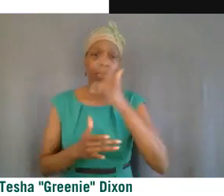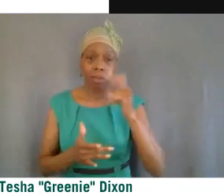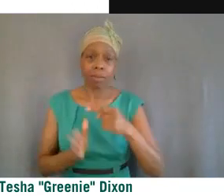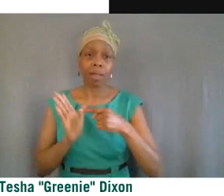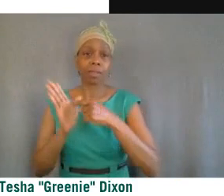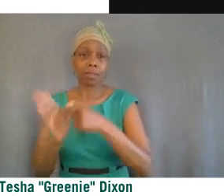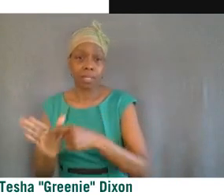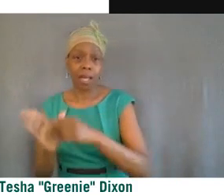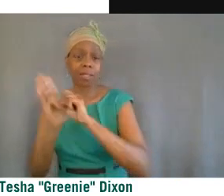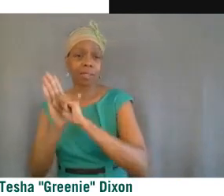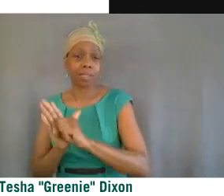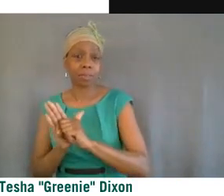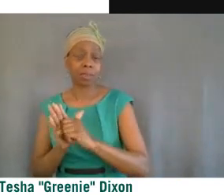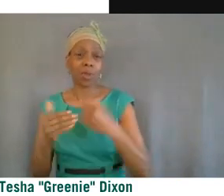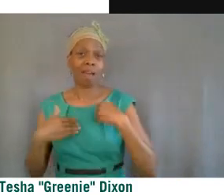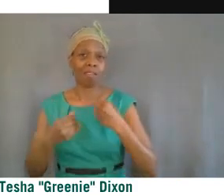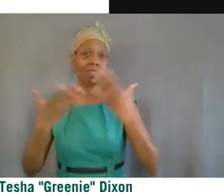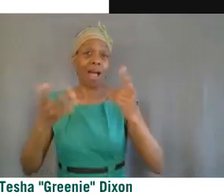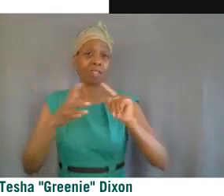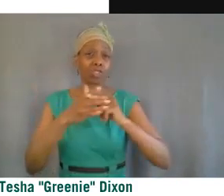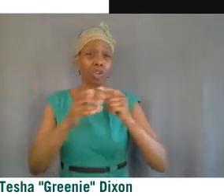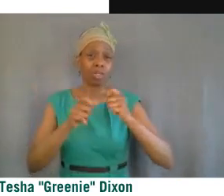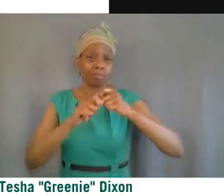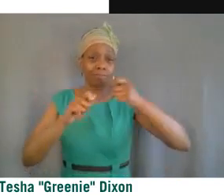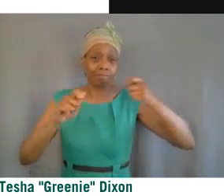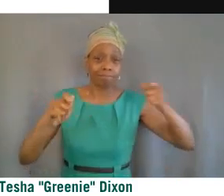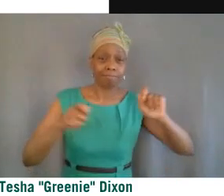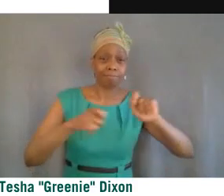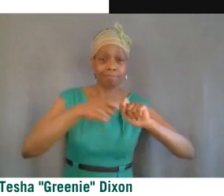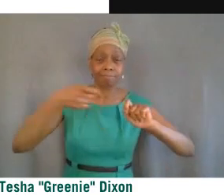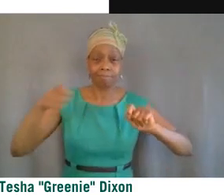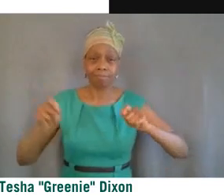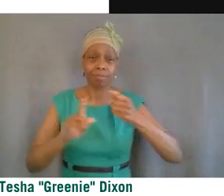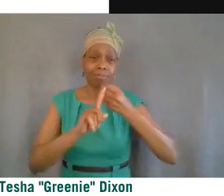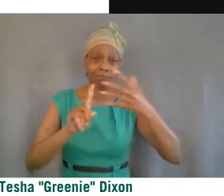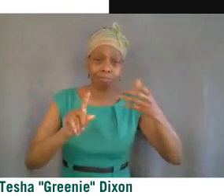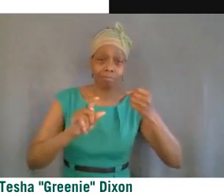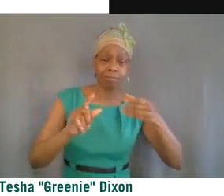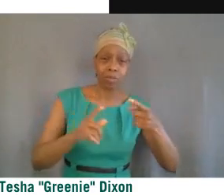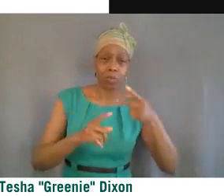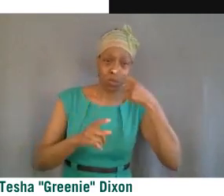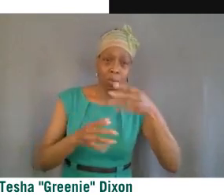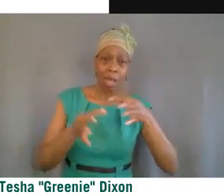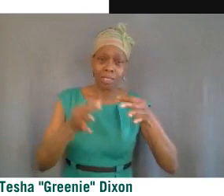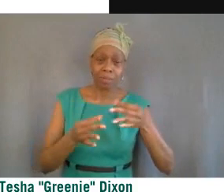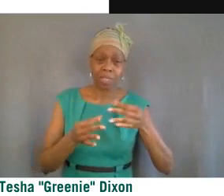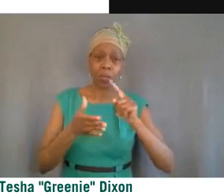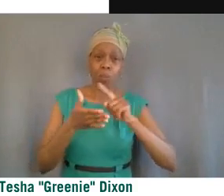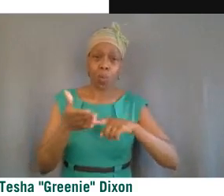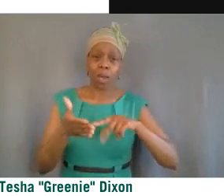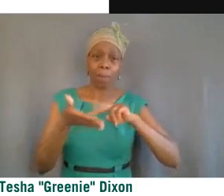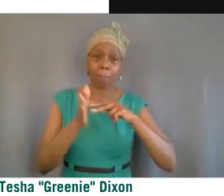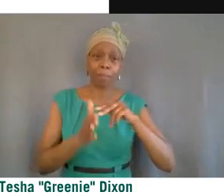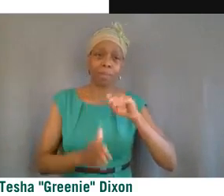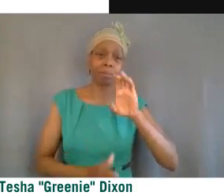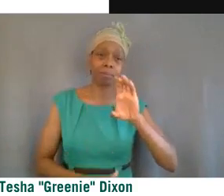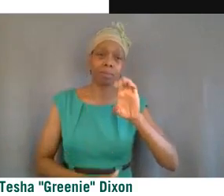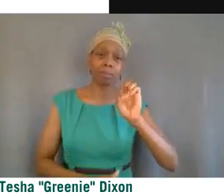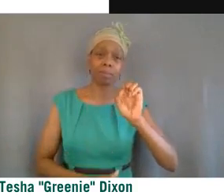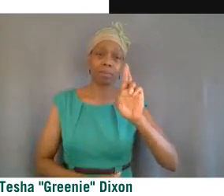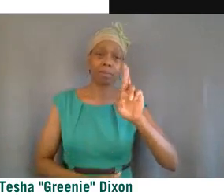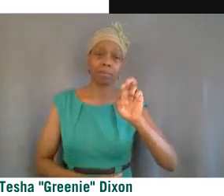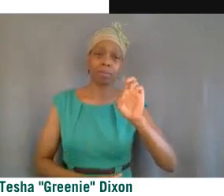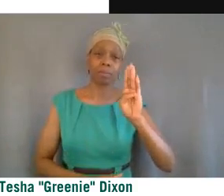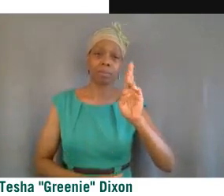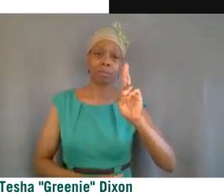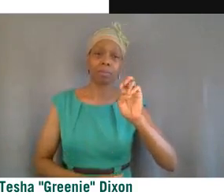there. But can we start with, what is cerebral palsy? Yeah, absolutely. That is a